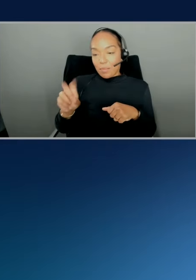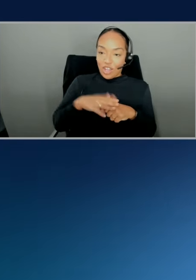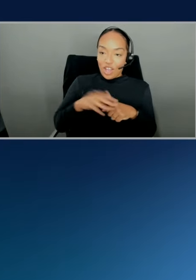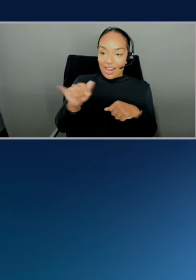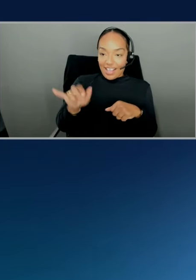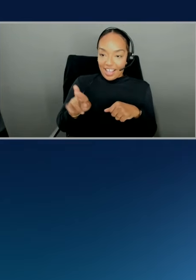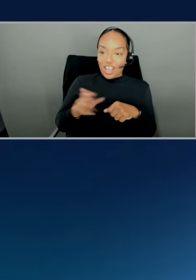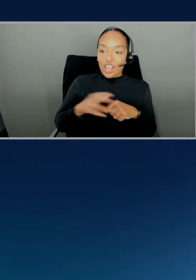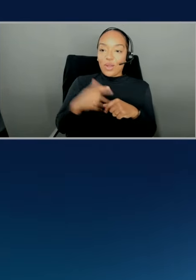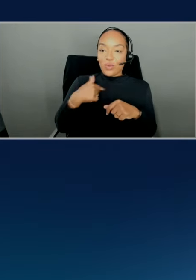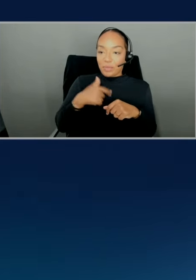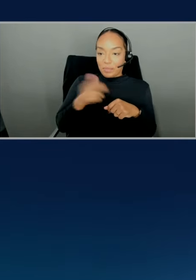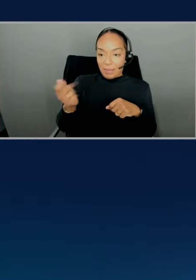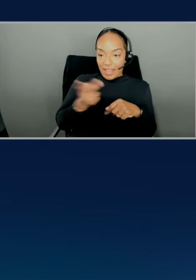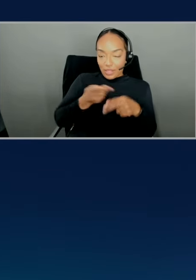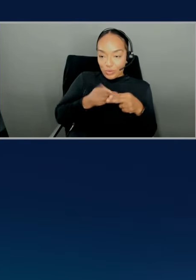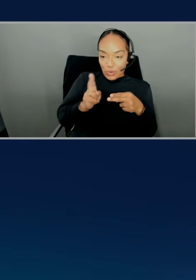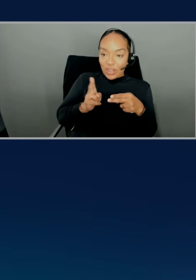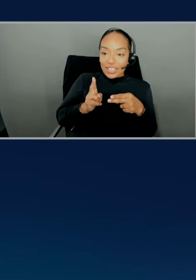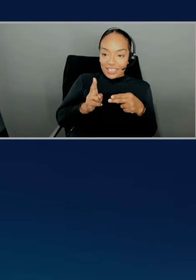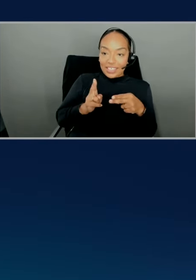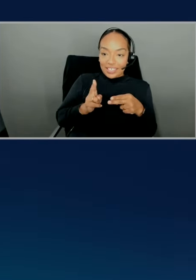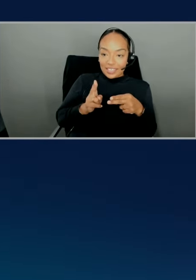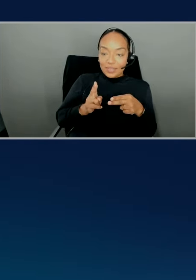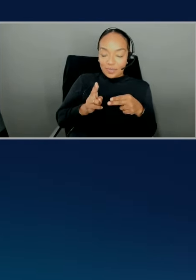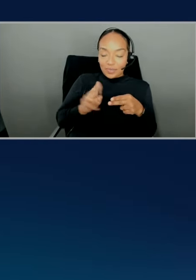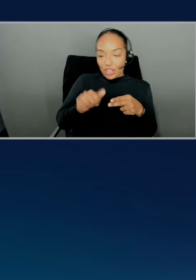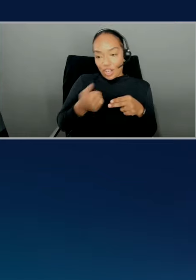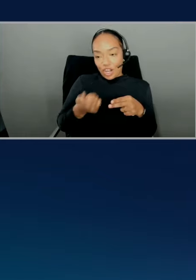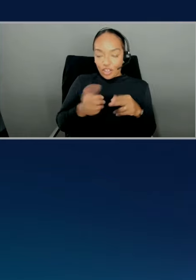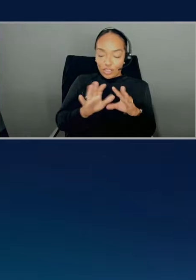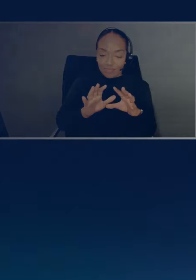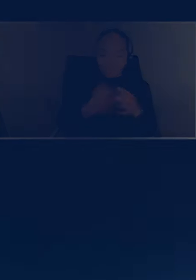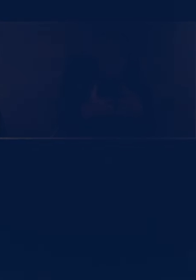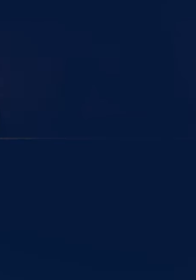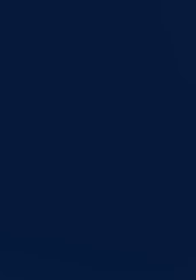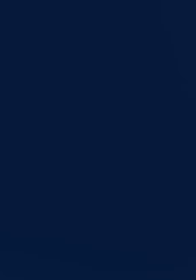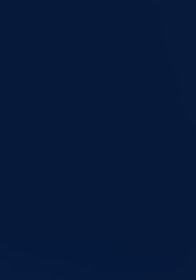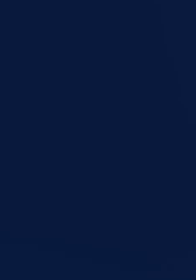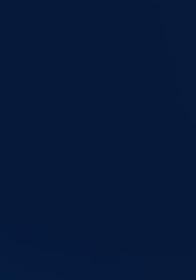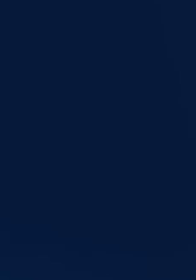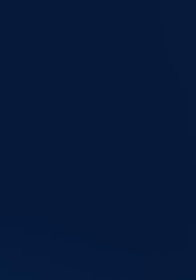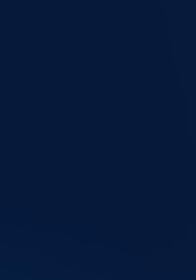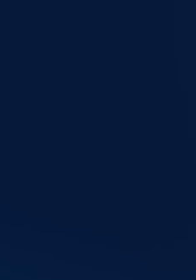segment with another product launch from today. So thank you again, and we'll see you guys soon.